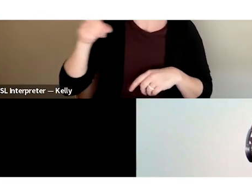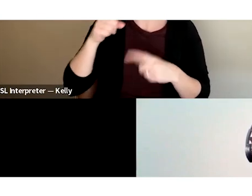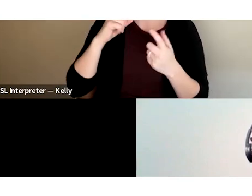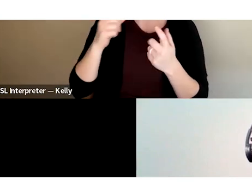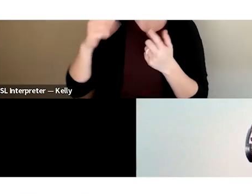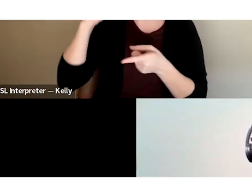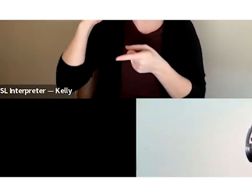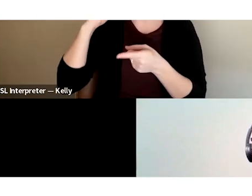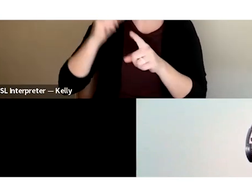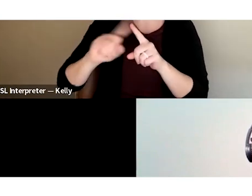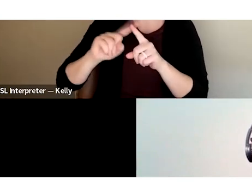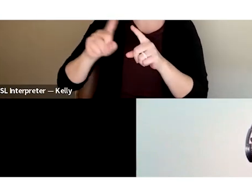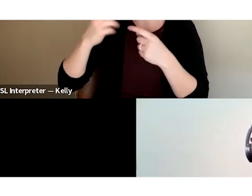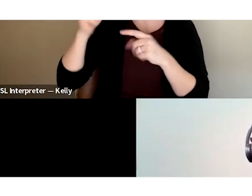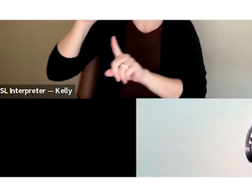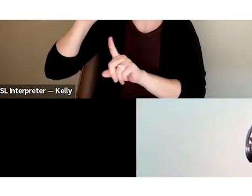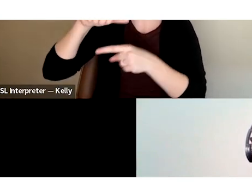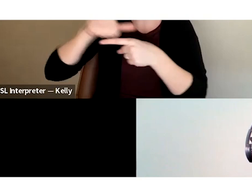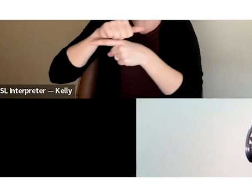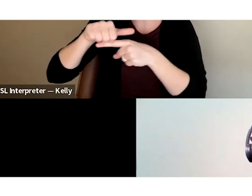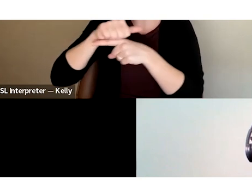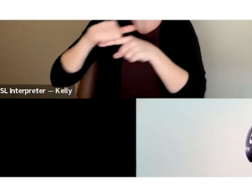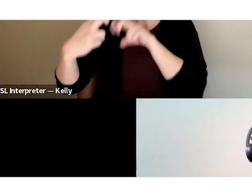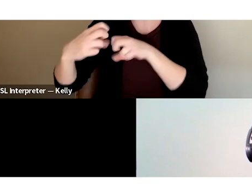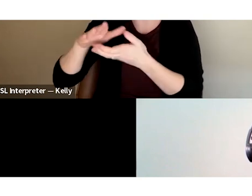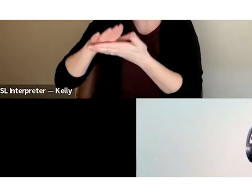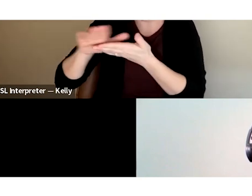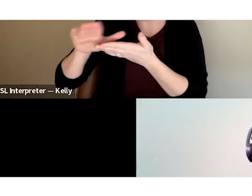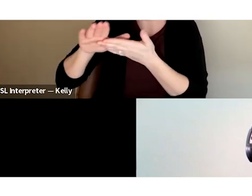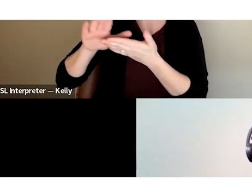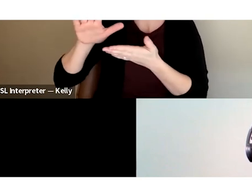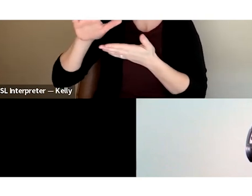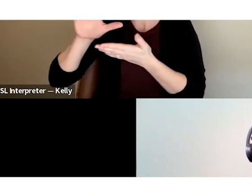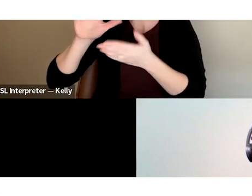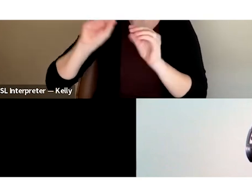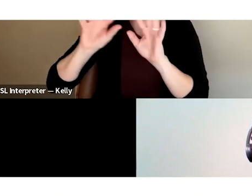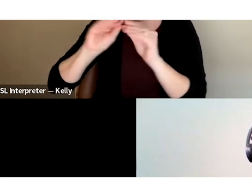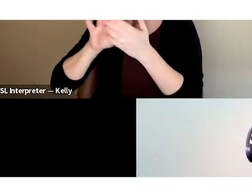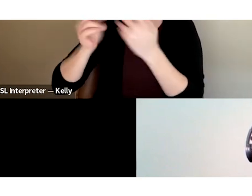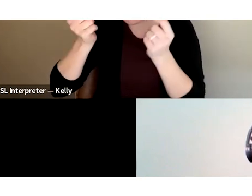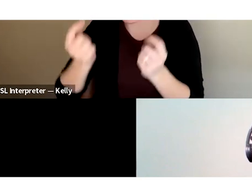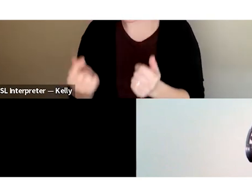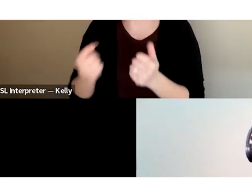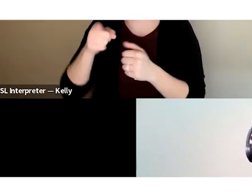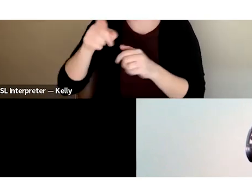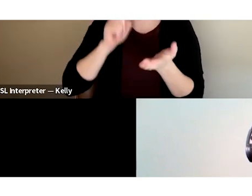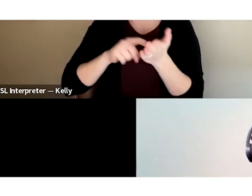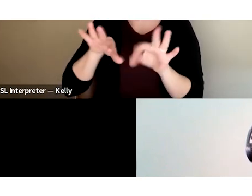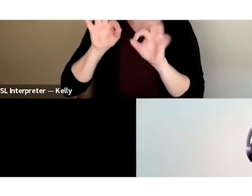of a practice of cleansing and clearing that you might find in different parts of the Middle East, not saying